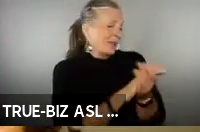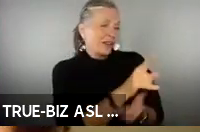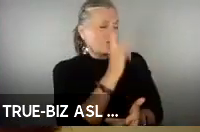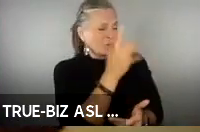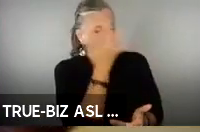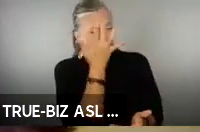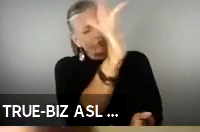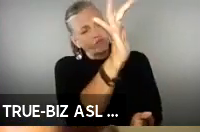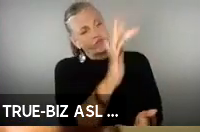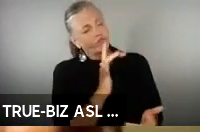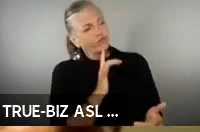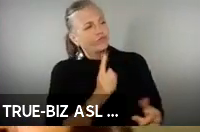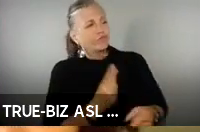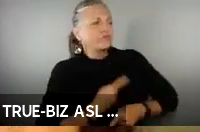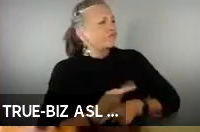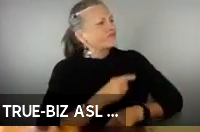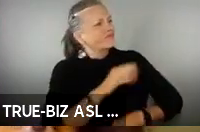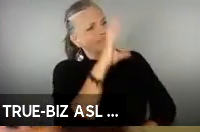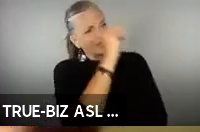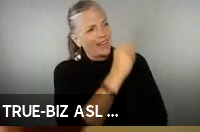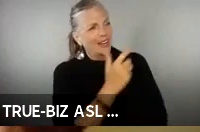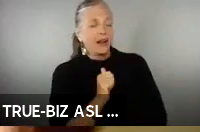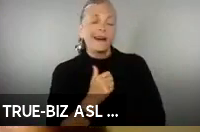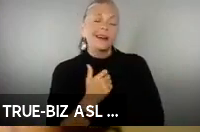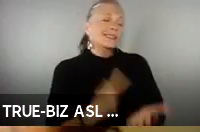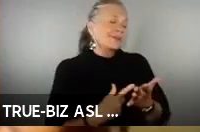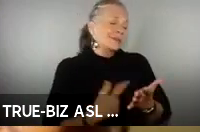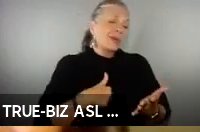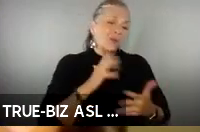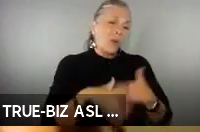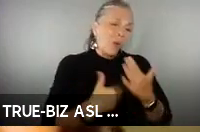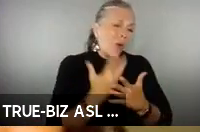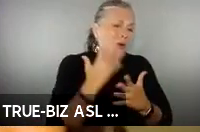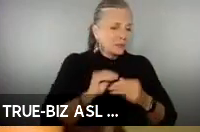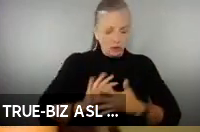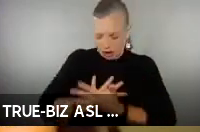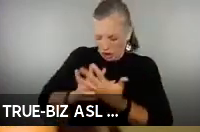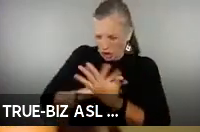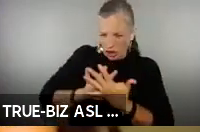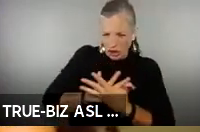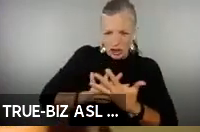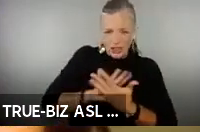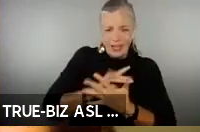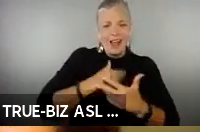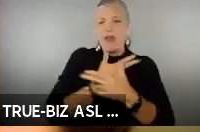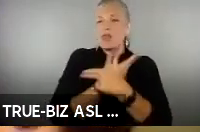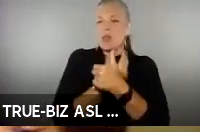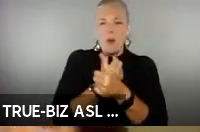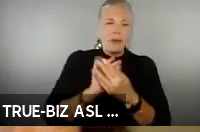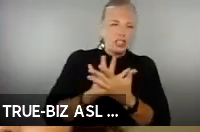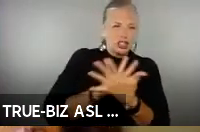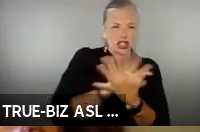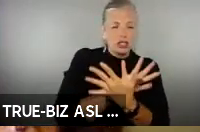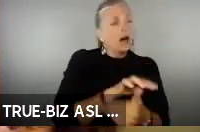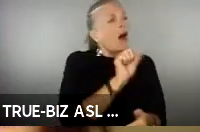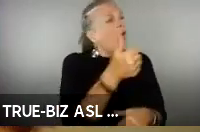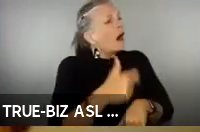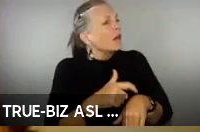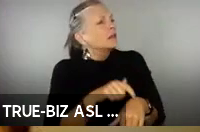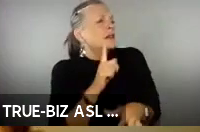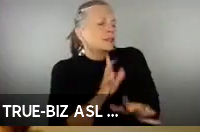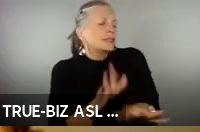guy. We all have our off days, though. Brand name recognition. Another time? Not so important, but still.